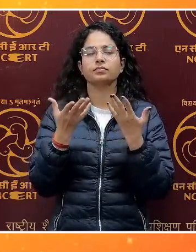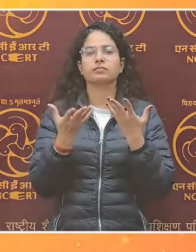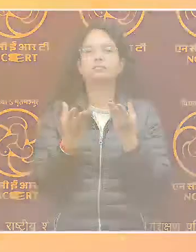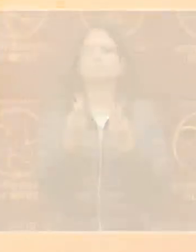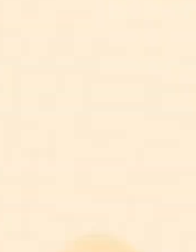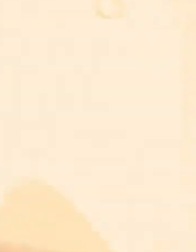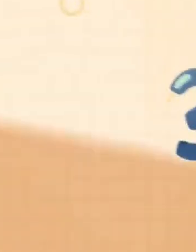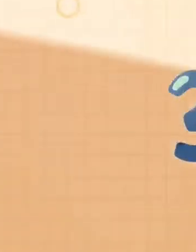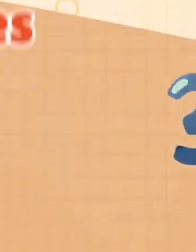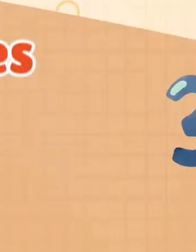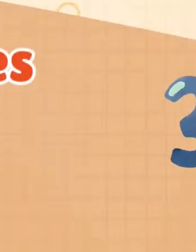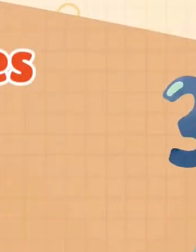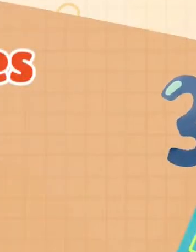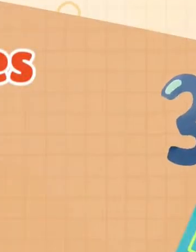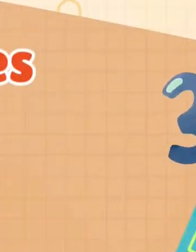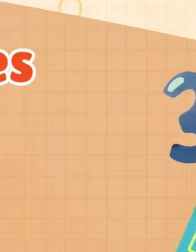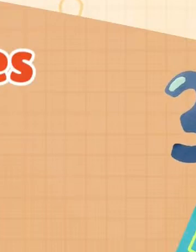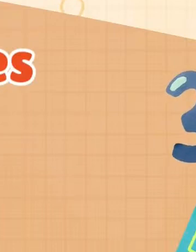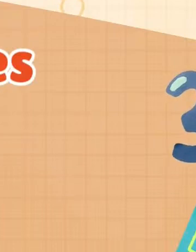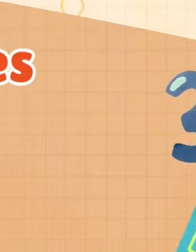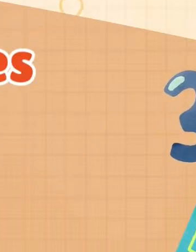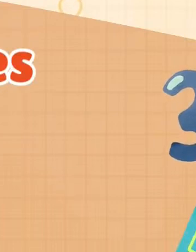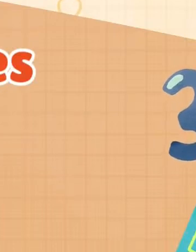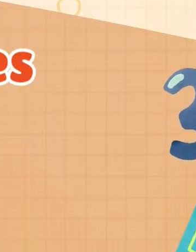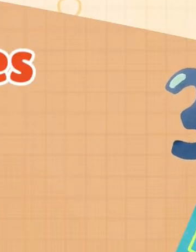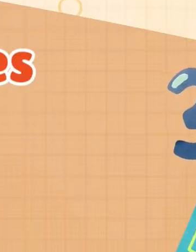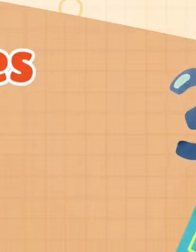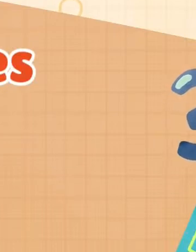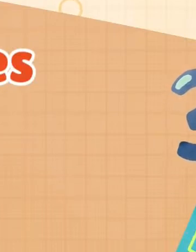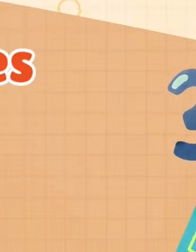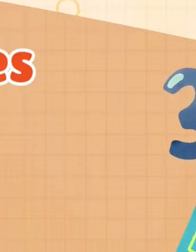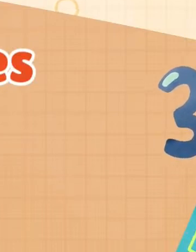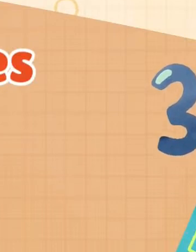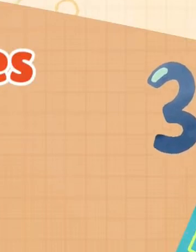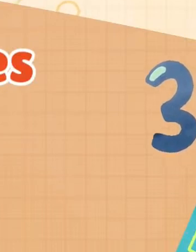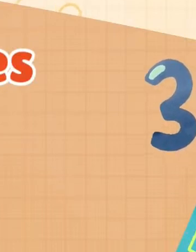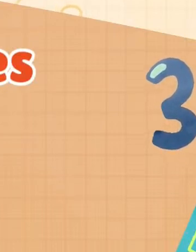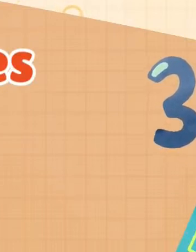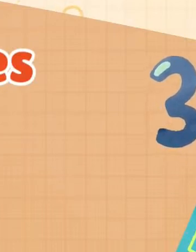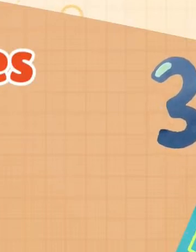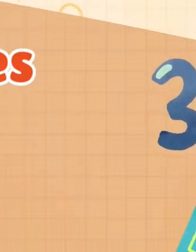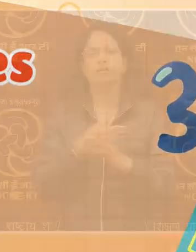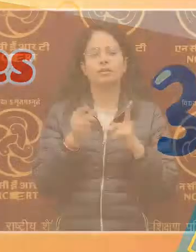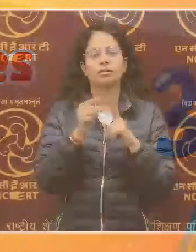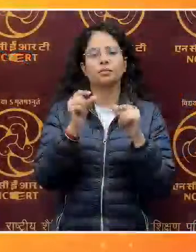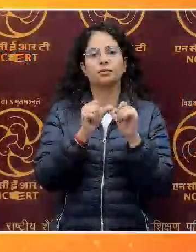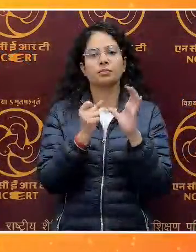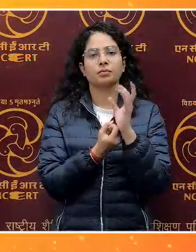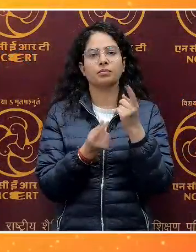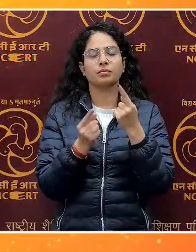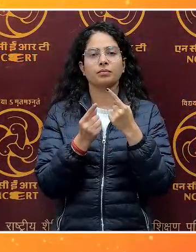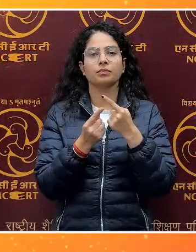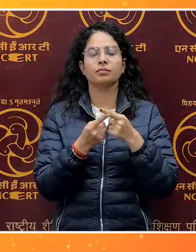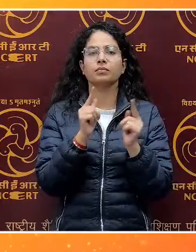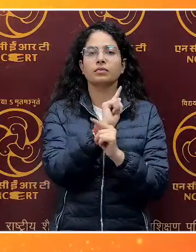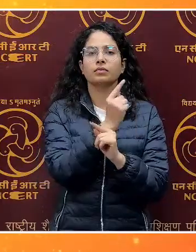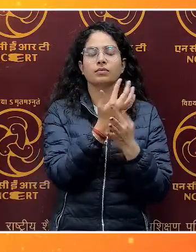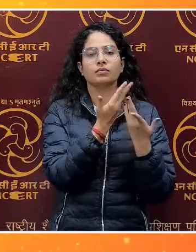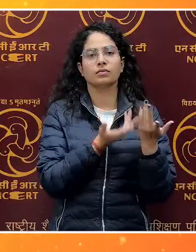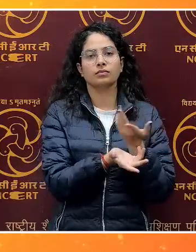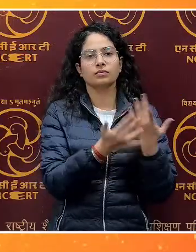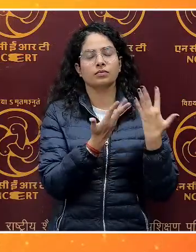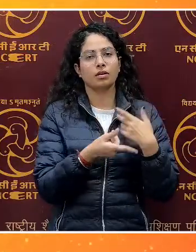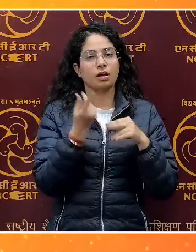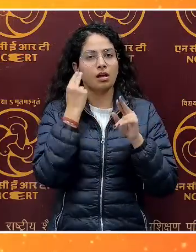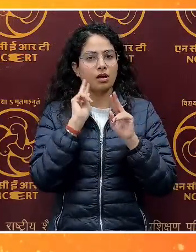going to discuss today in this specific session is surface areas and volumes part 2nd. We have already discussed about part 1st. If you want to see